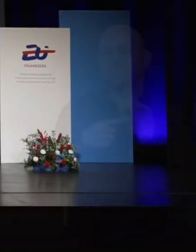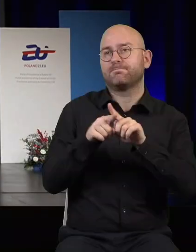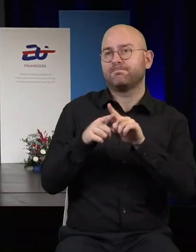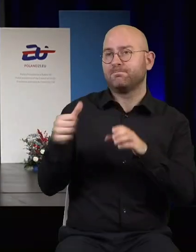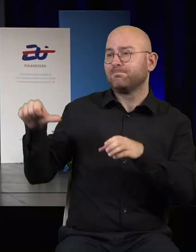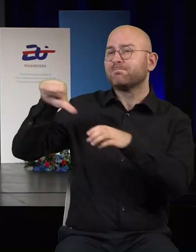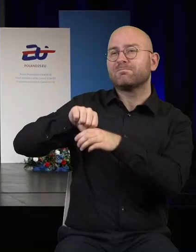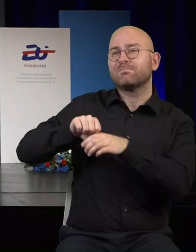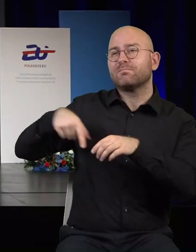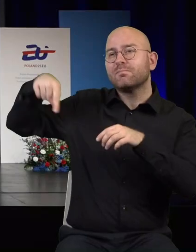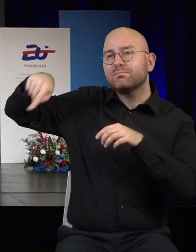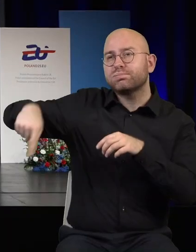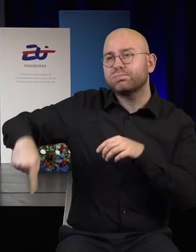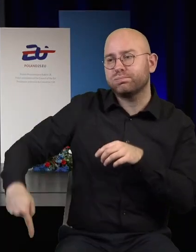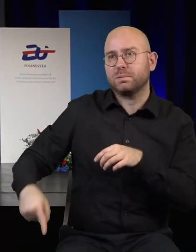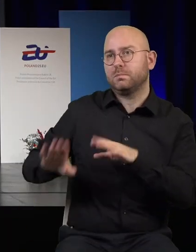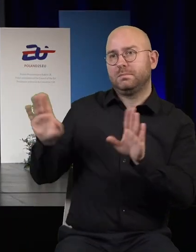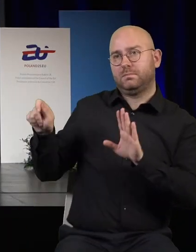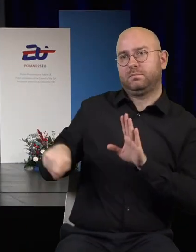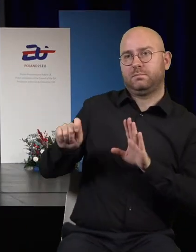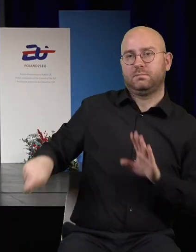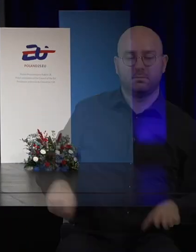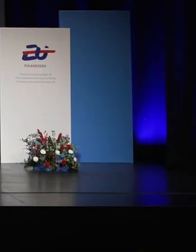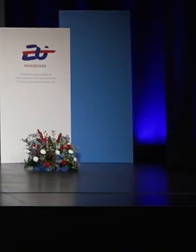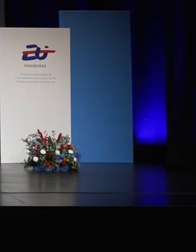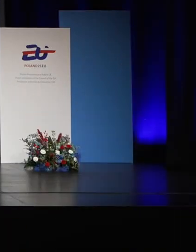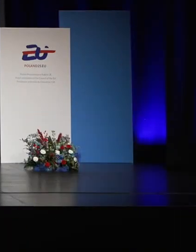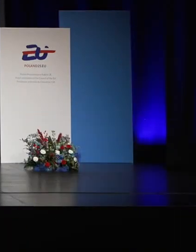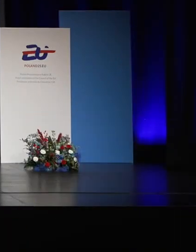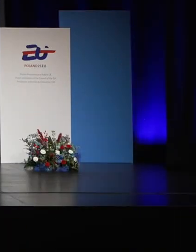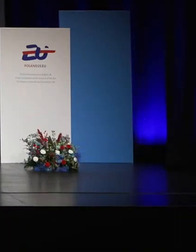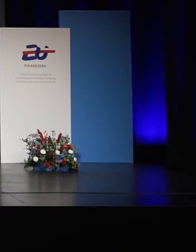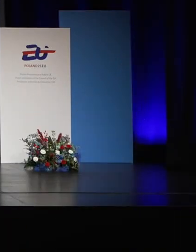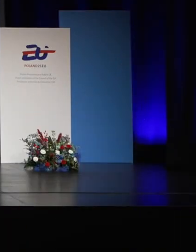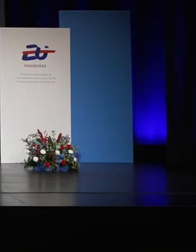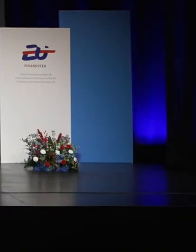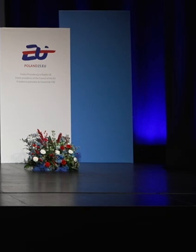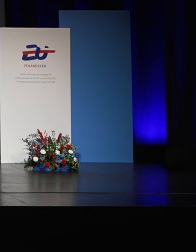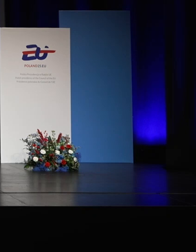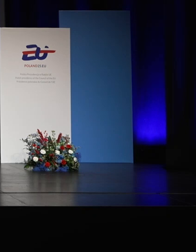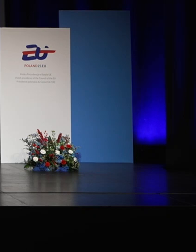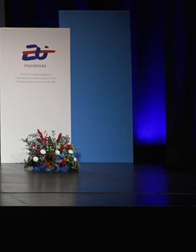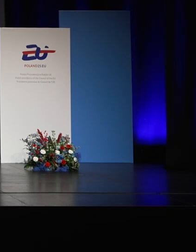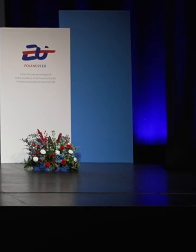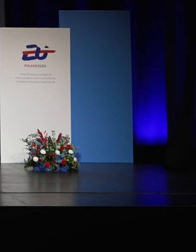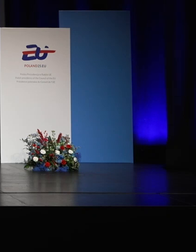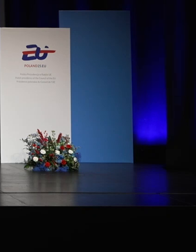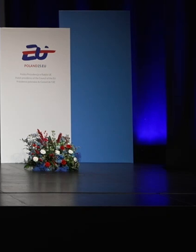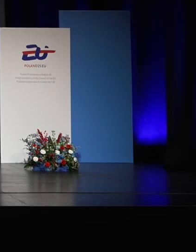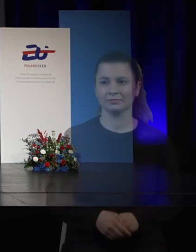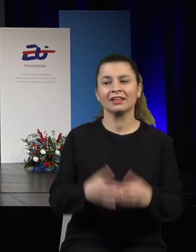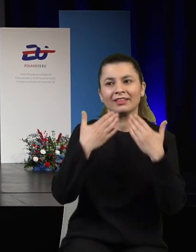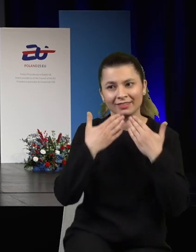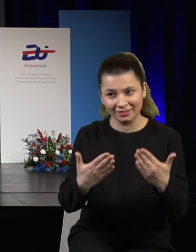for the point you have made. I would like now to refer a bit to another report also released